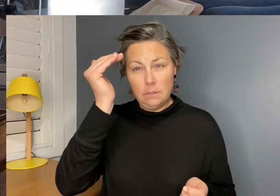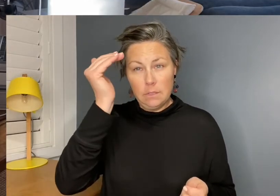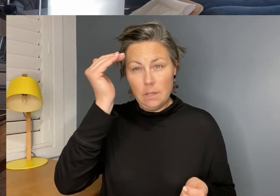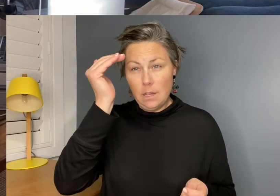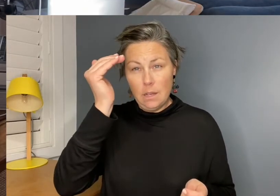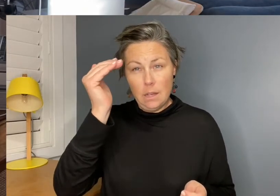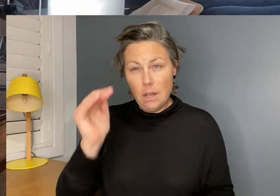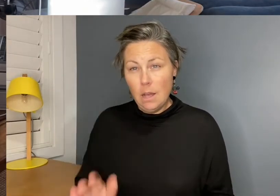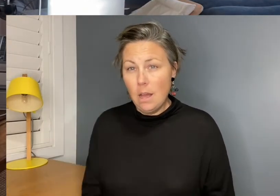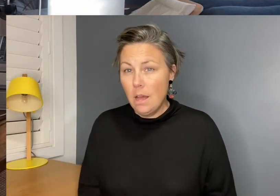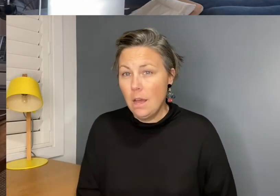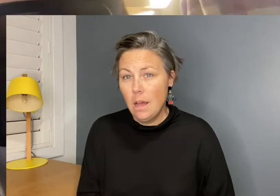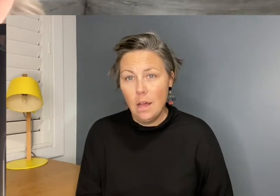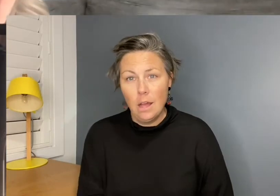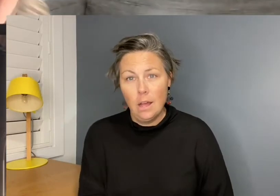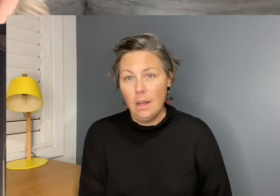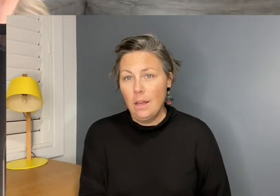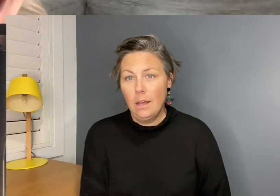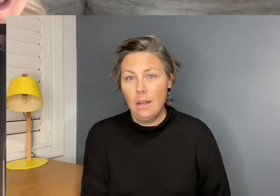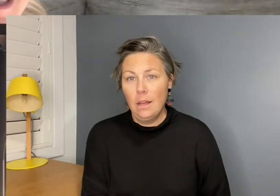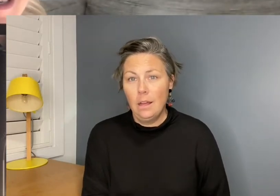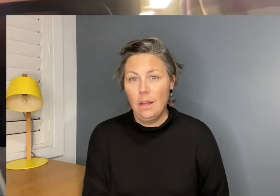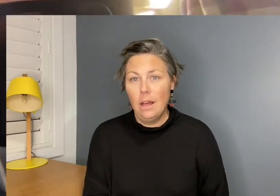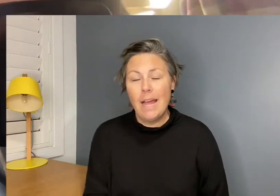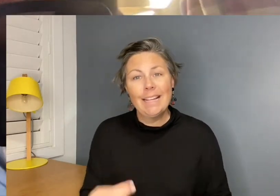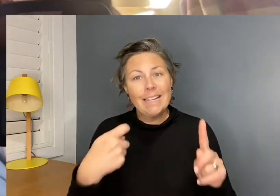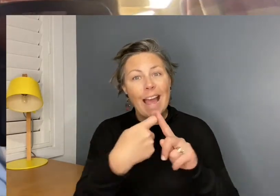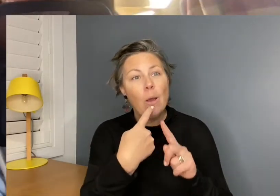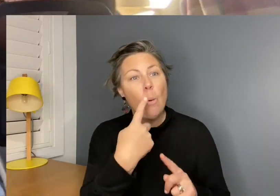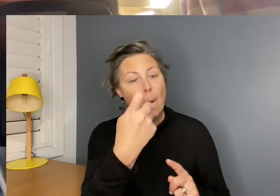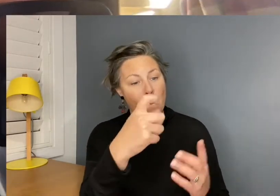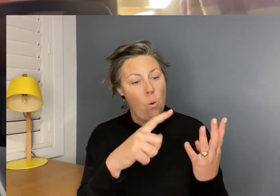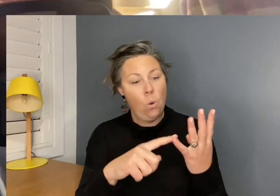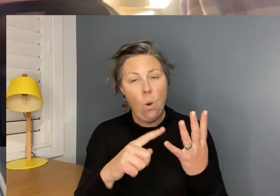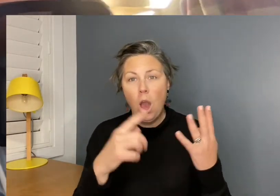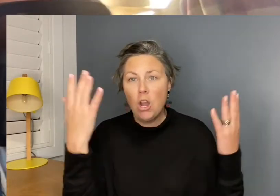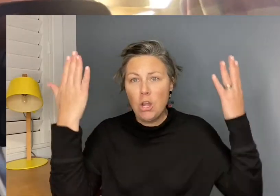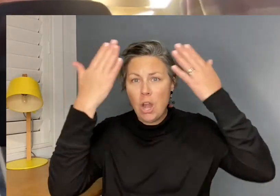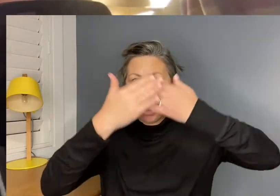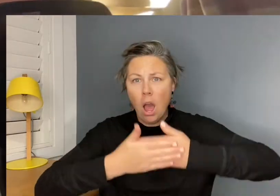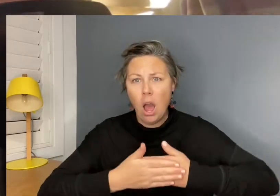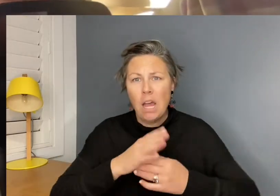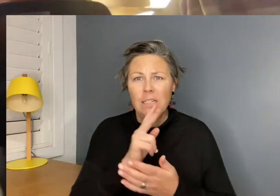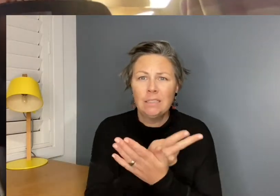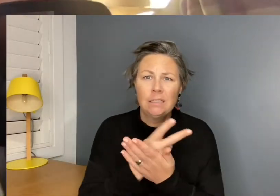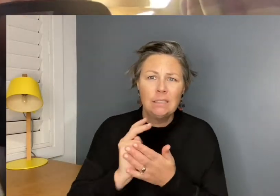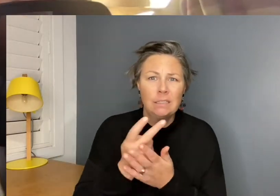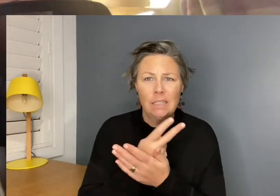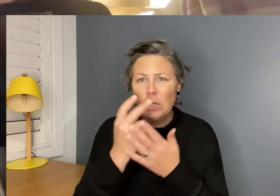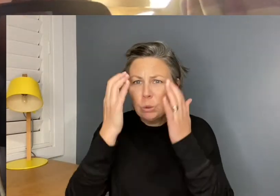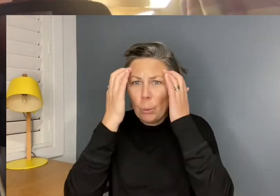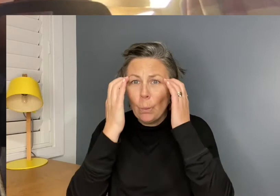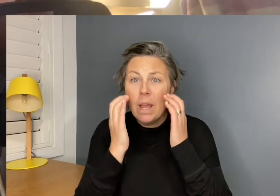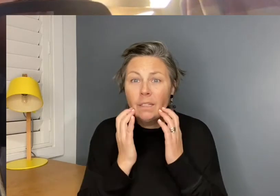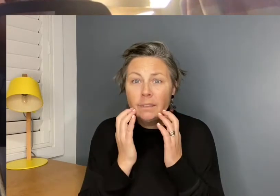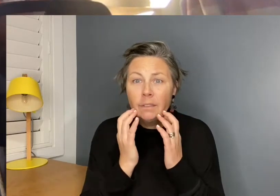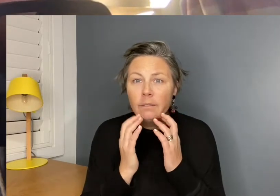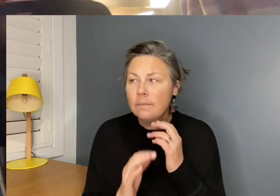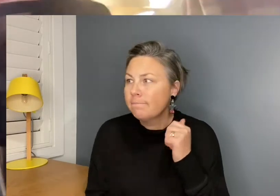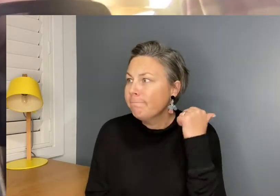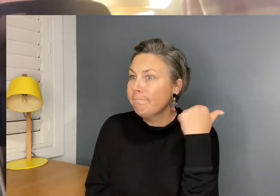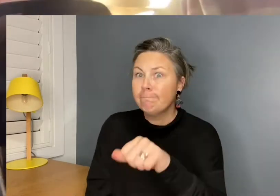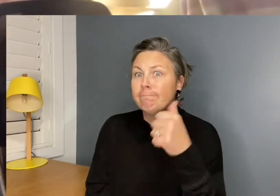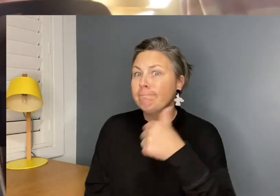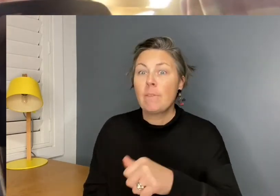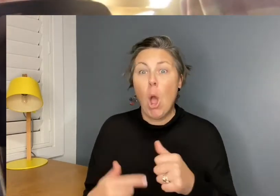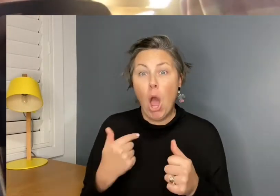you forgot one other thing too. The night sweats. Oh, yes. Oh, my God. Yes. Thank you for reminding me. I